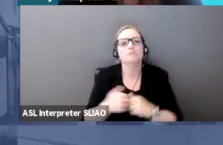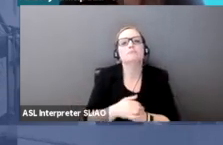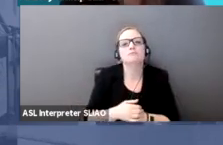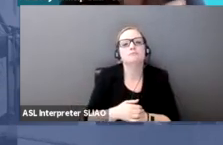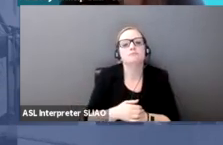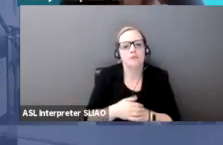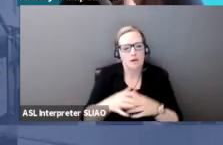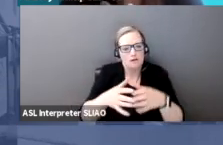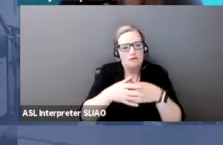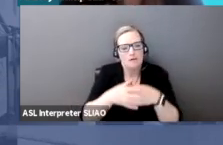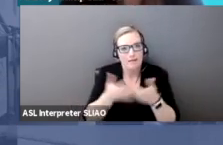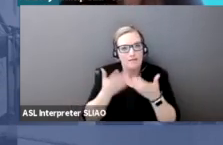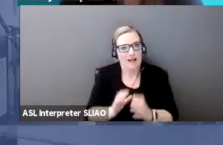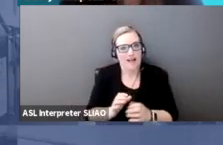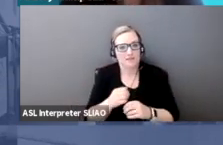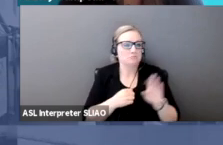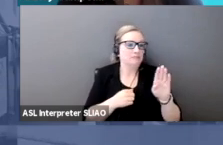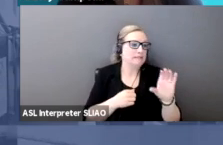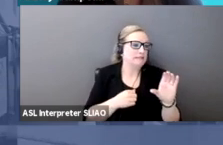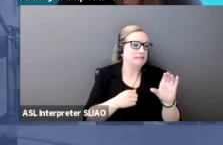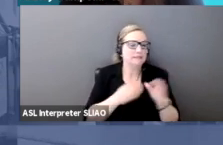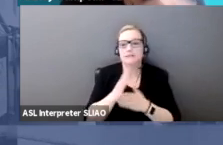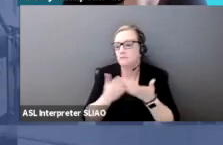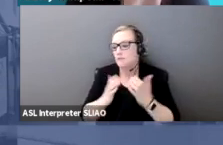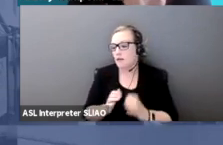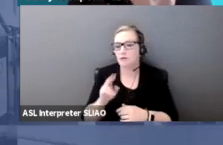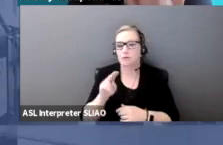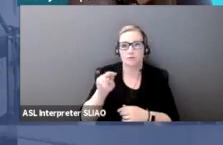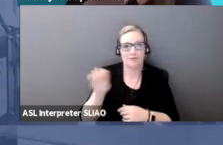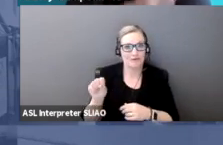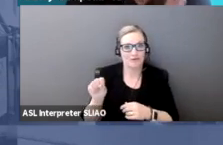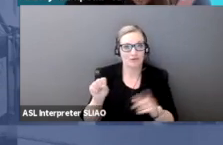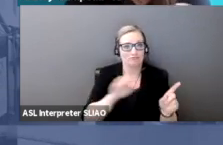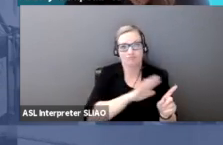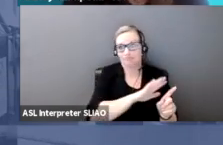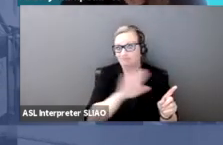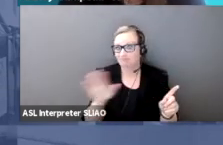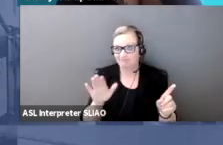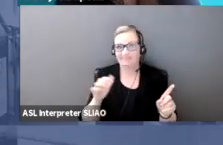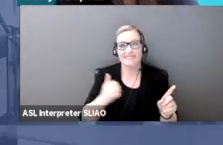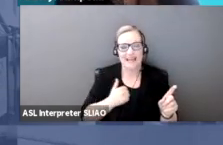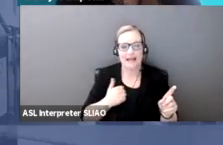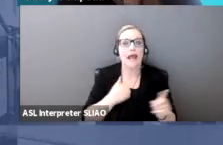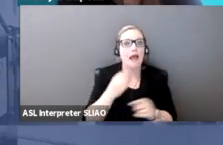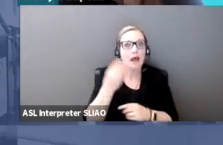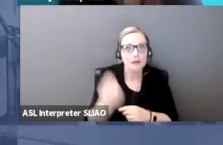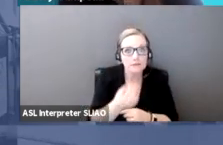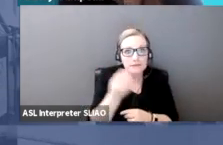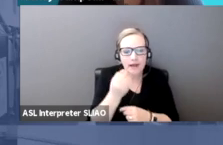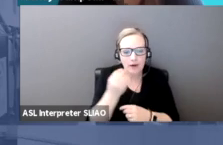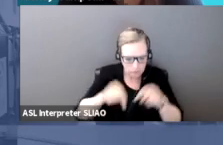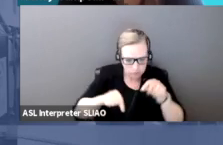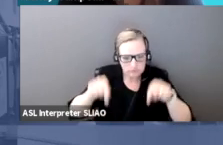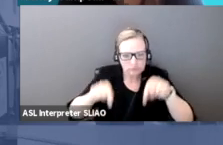we actually have clients in BC all the way to Nova Scotia. So, and clients all throughout Ontario. And we're really proud of the work we do with